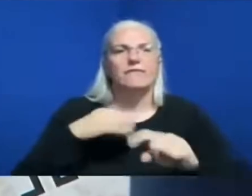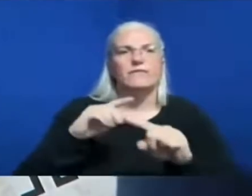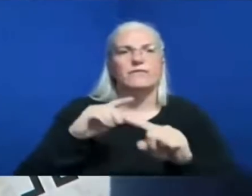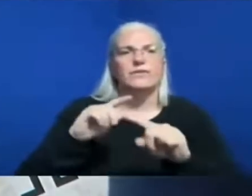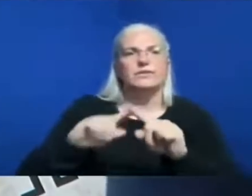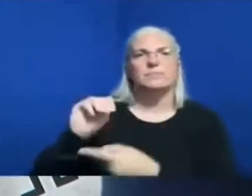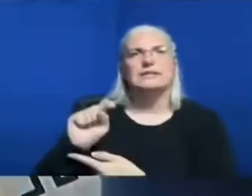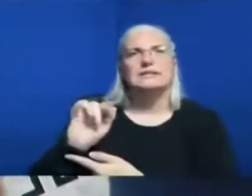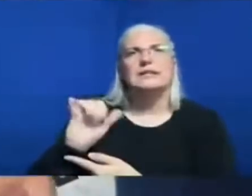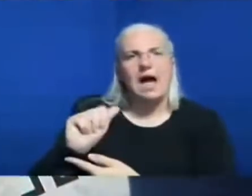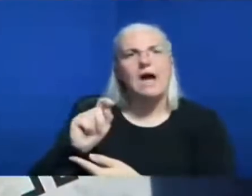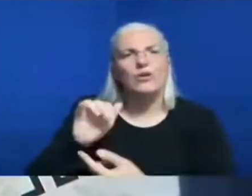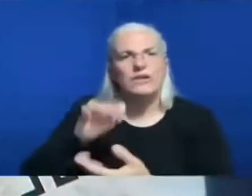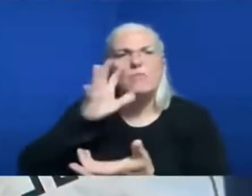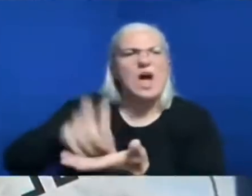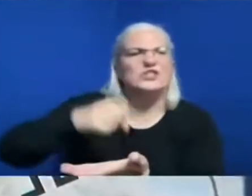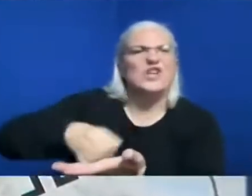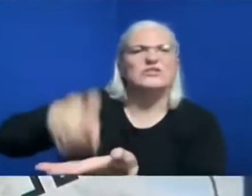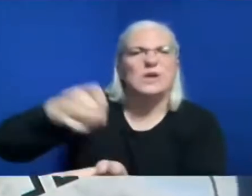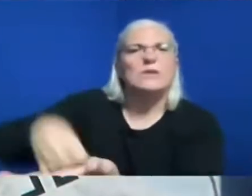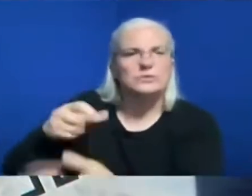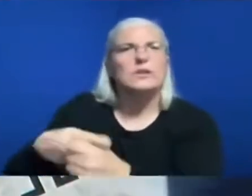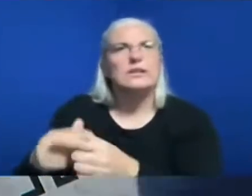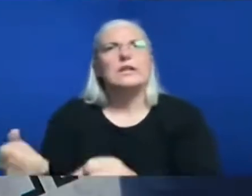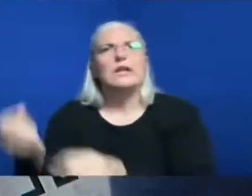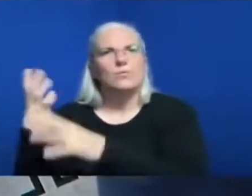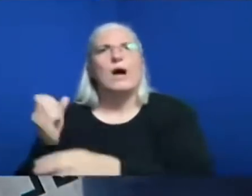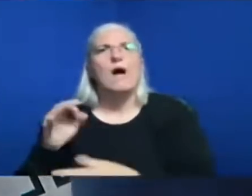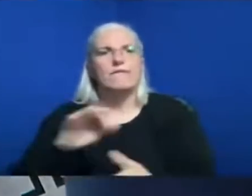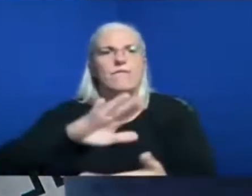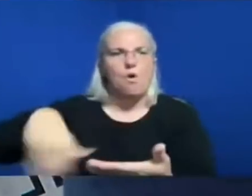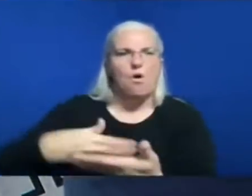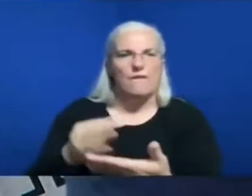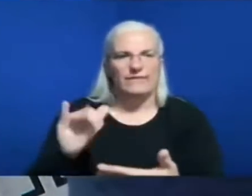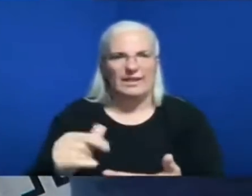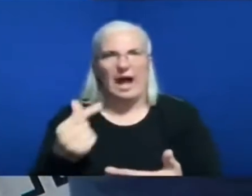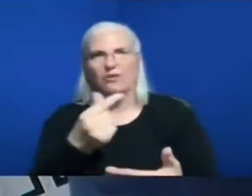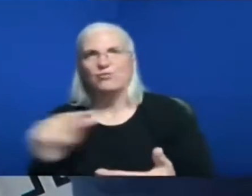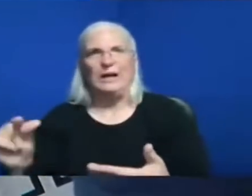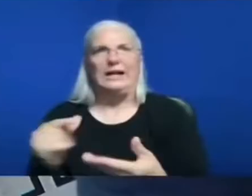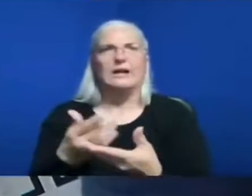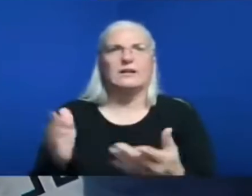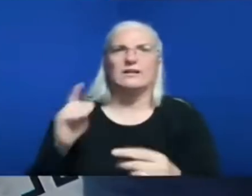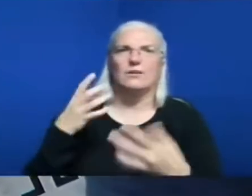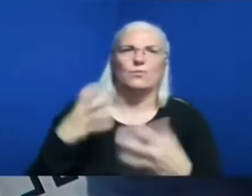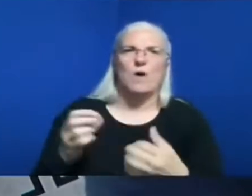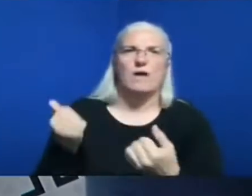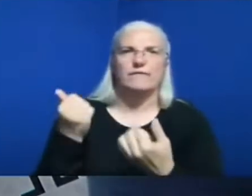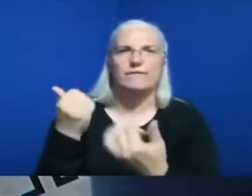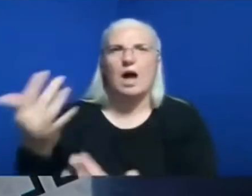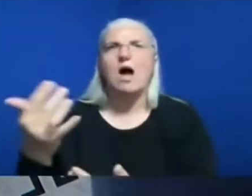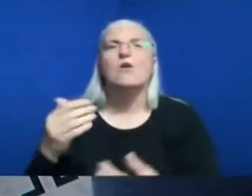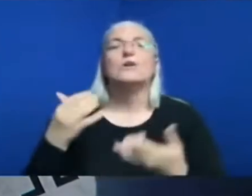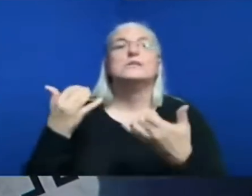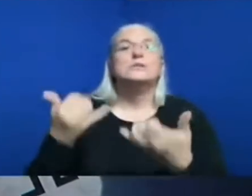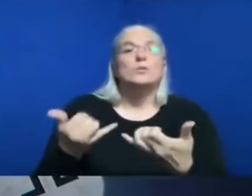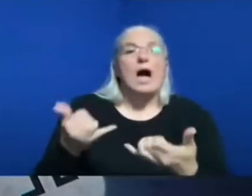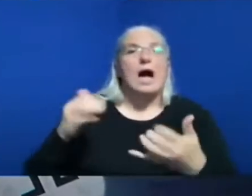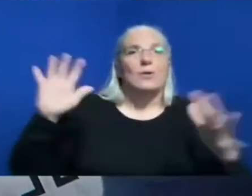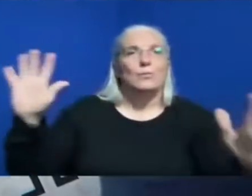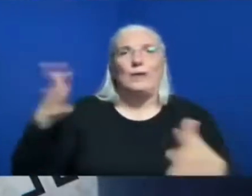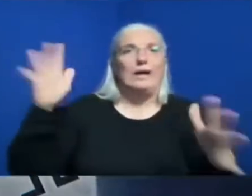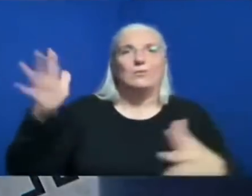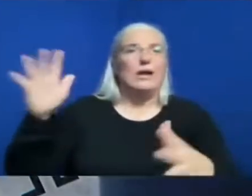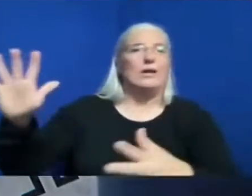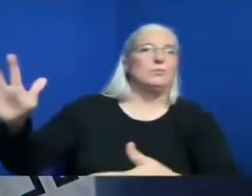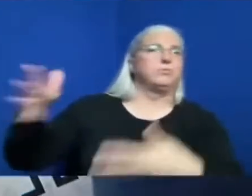had adverse winds, which means we had the wind in our face, all on this ridge, which causes spot fires to come over our line. We picked every one of them up